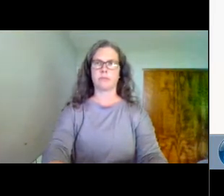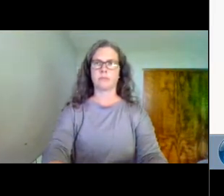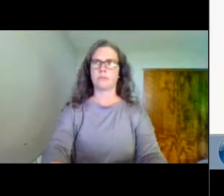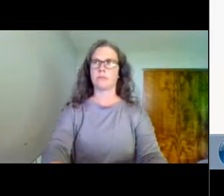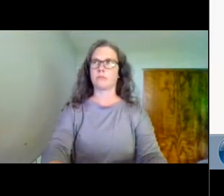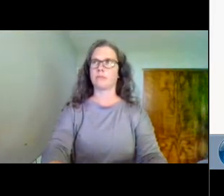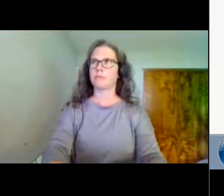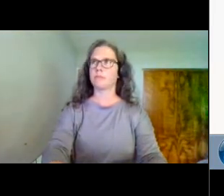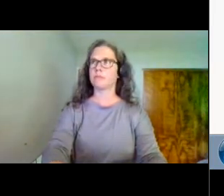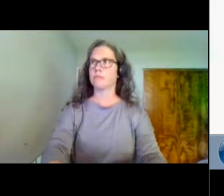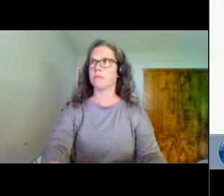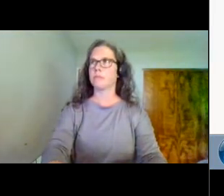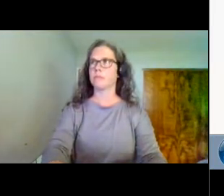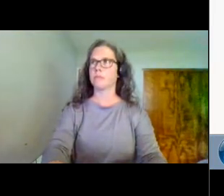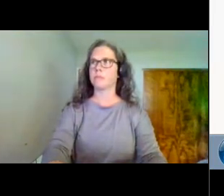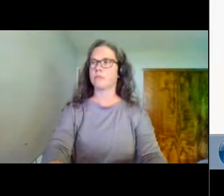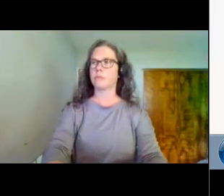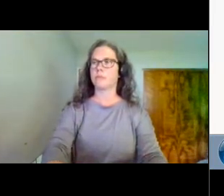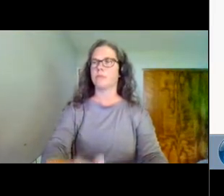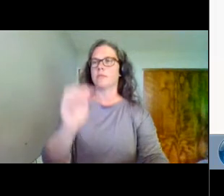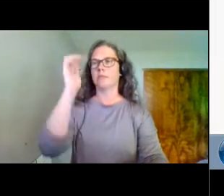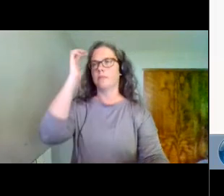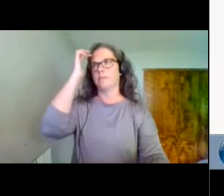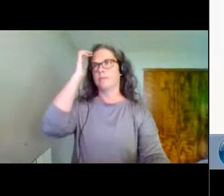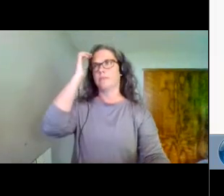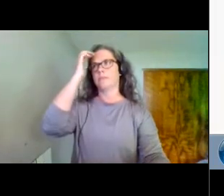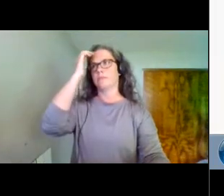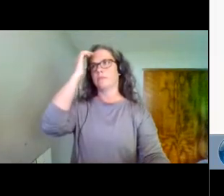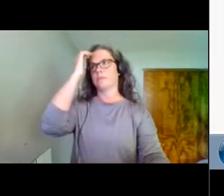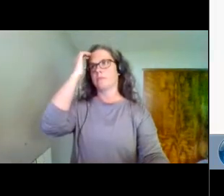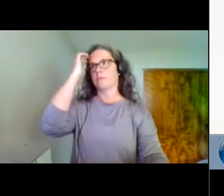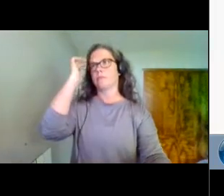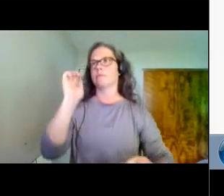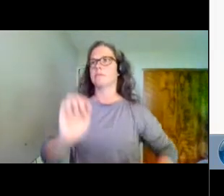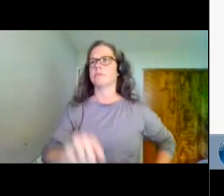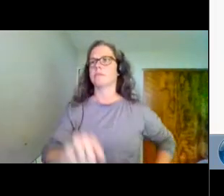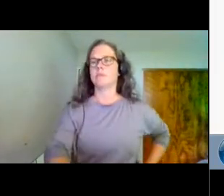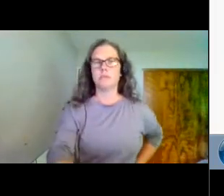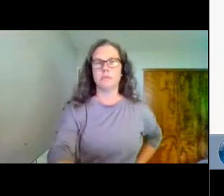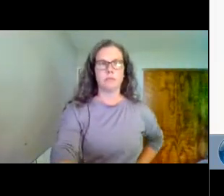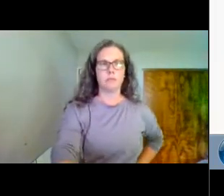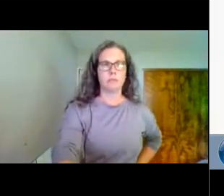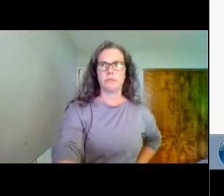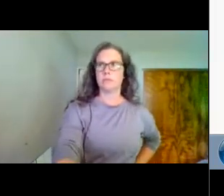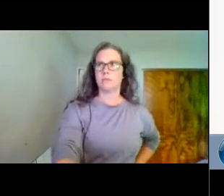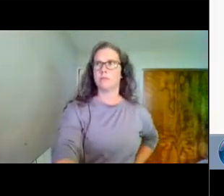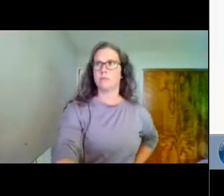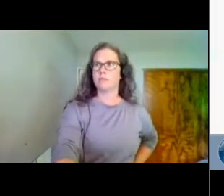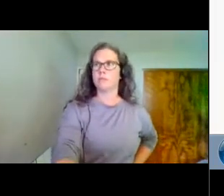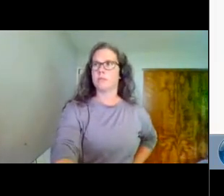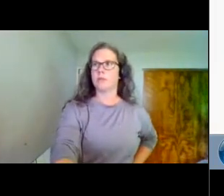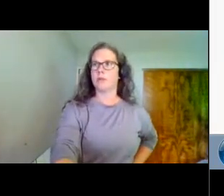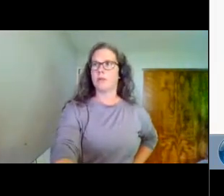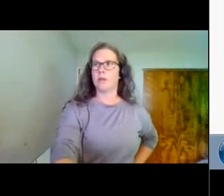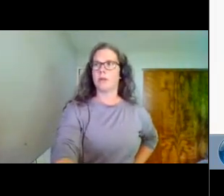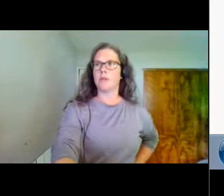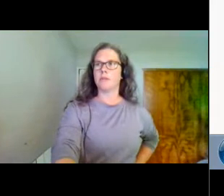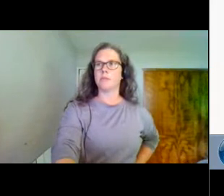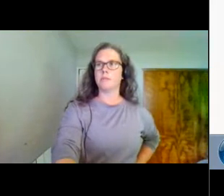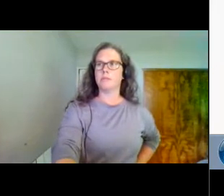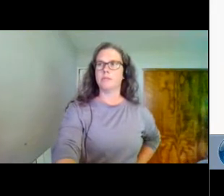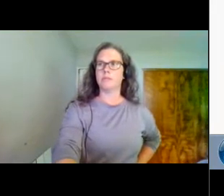sediment that's moving through that is going to help filter out those pollutants and nutrients. So I don't have a specific answer to that, but I'd say a